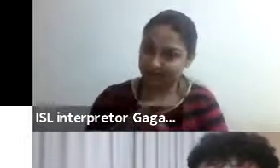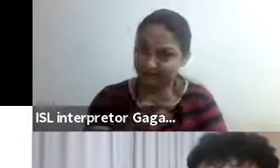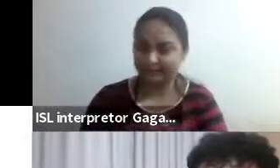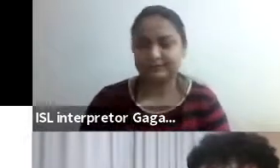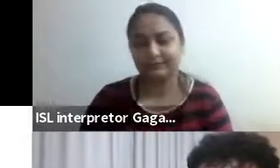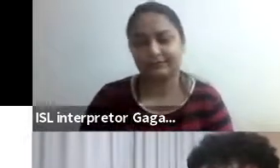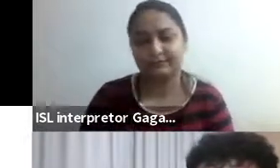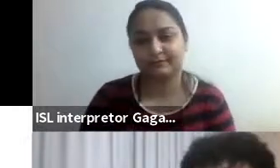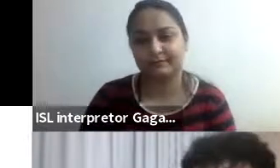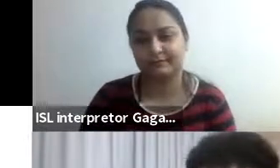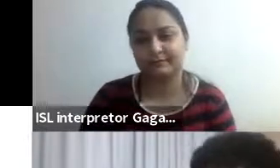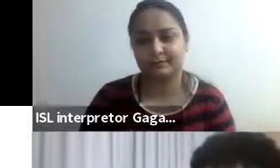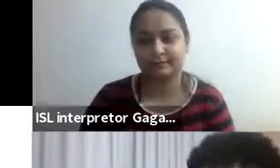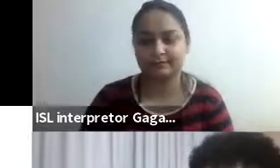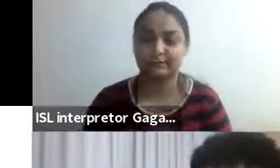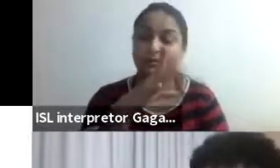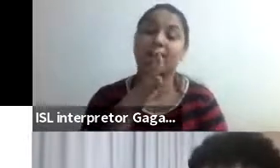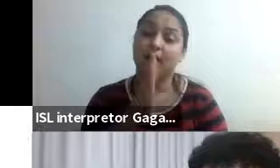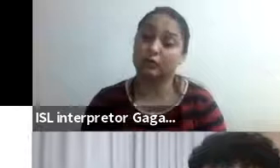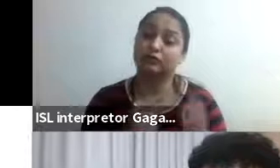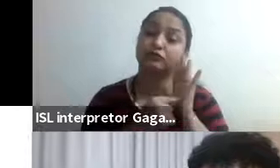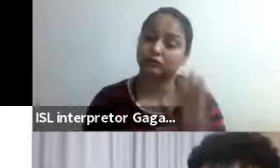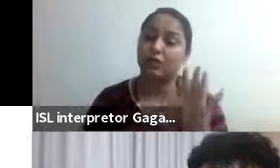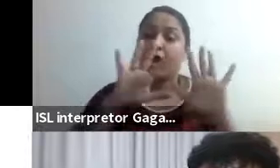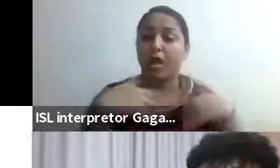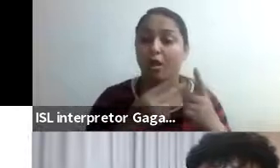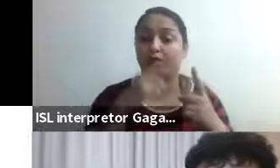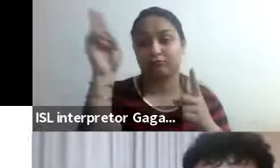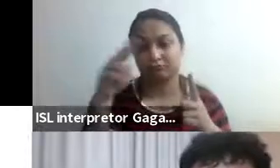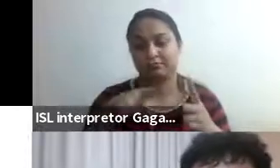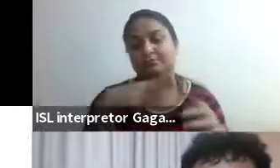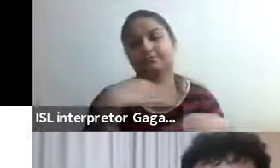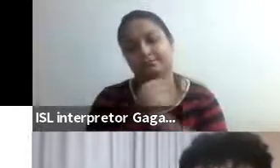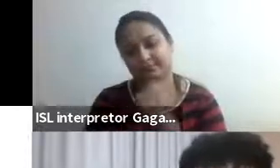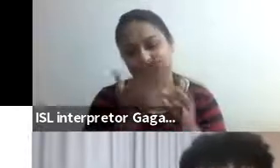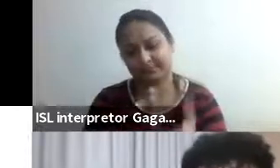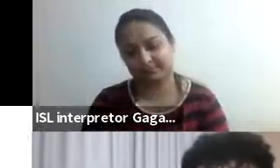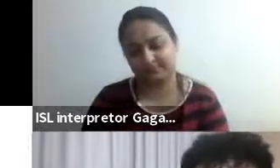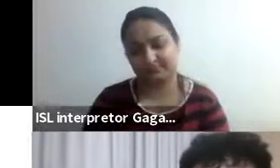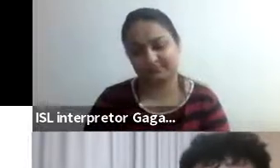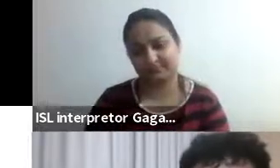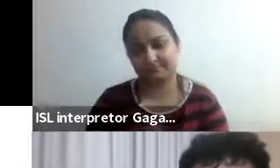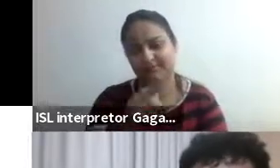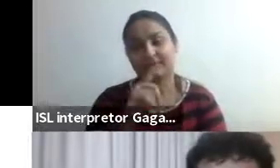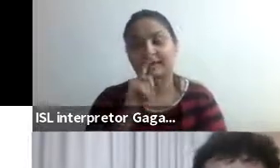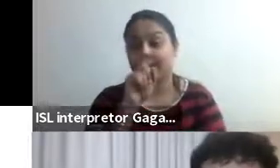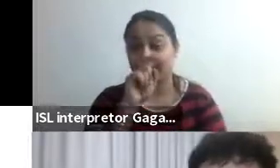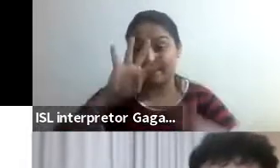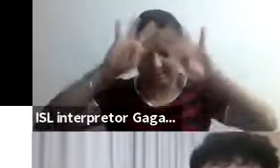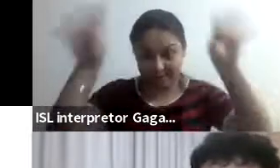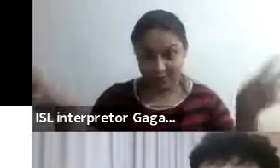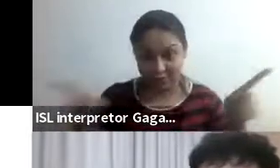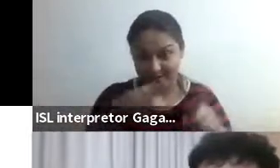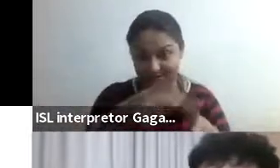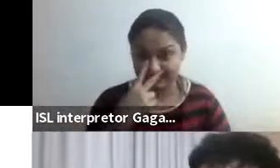uh, it really shows what a unique artist she is. This is another peacock, and here you can see